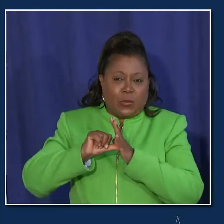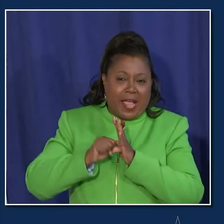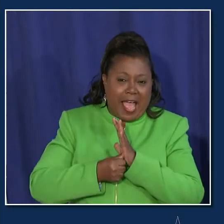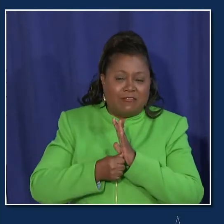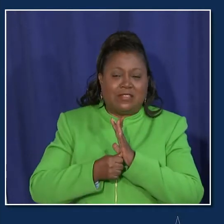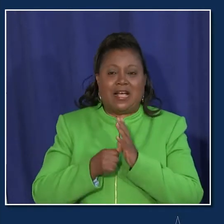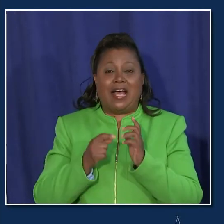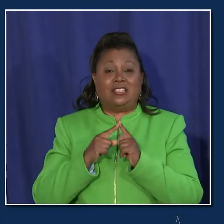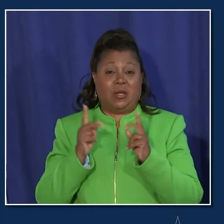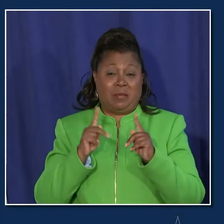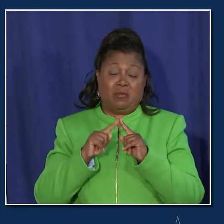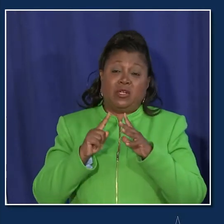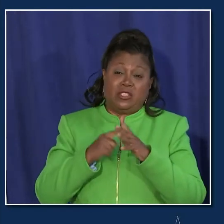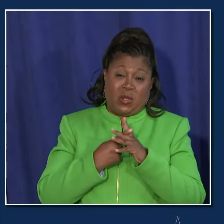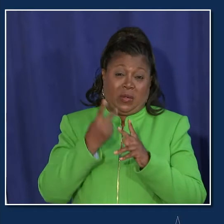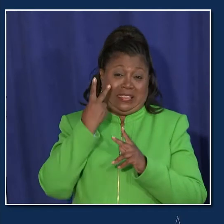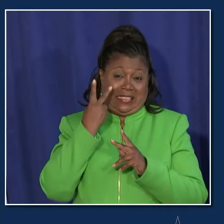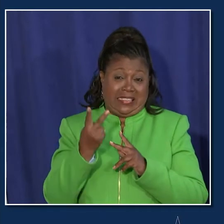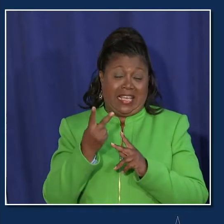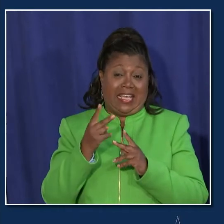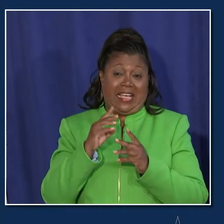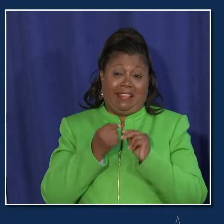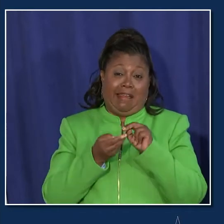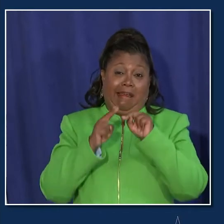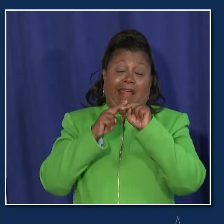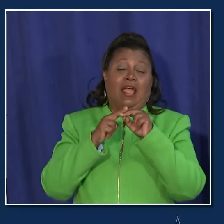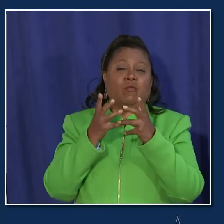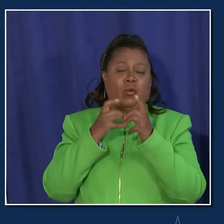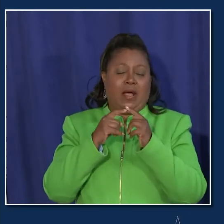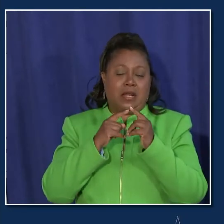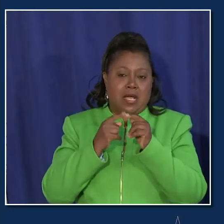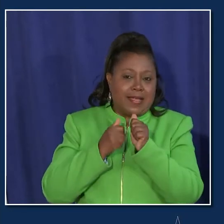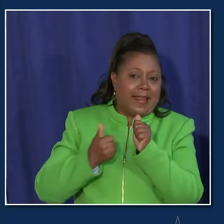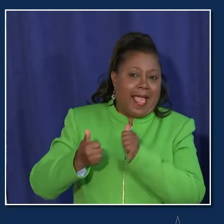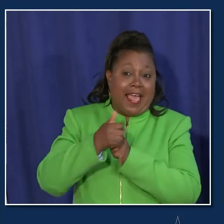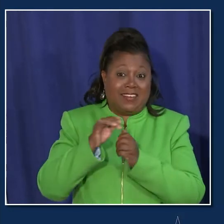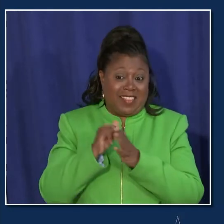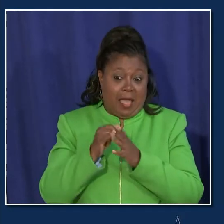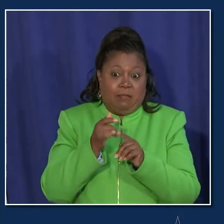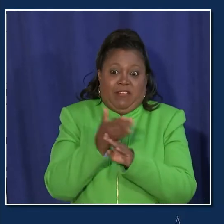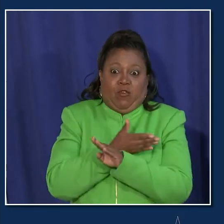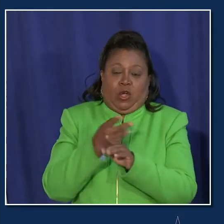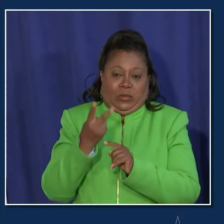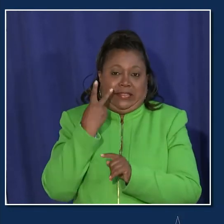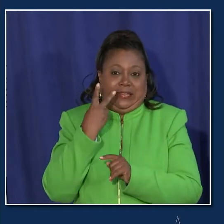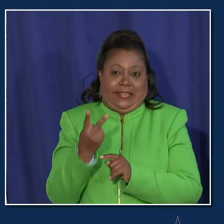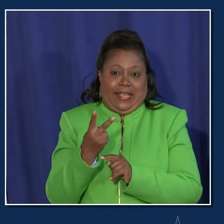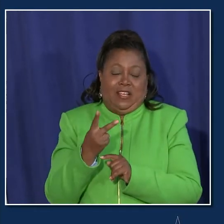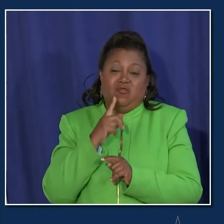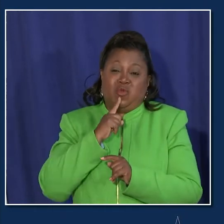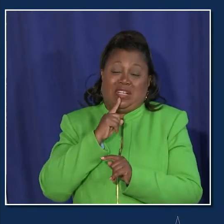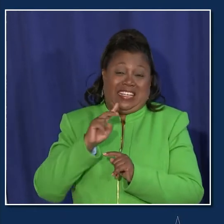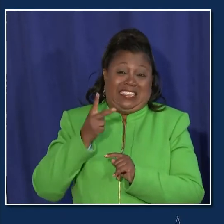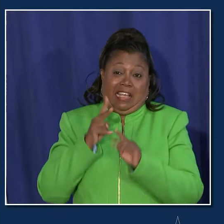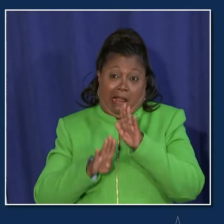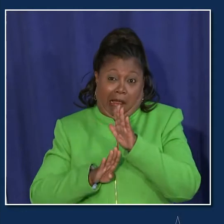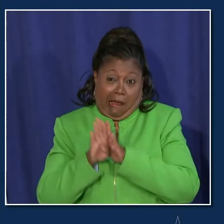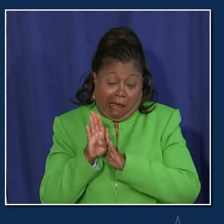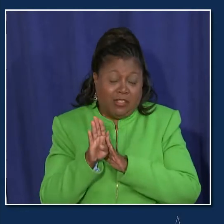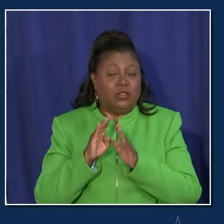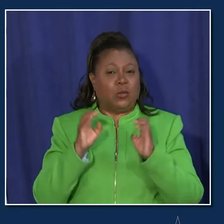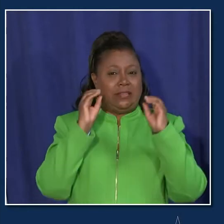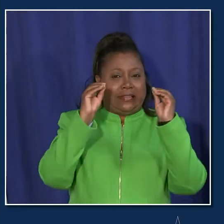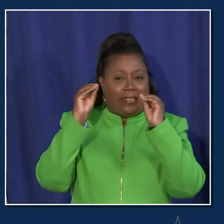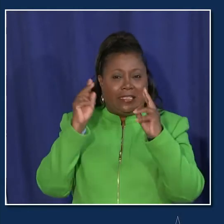emphasize to folks that we're starting to see this uptick, and we want to get ahead of this before we see truly a second surge. So